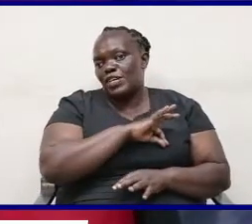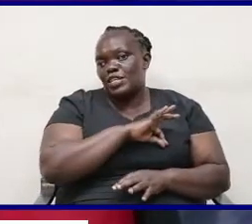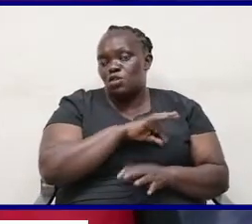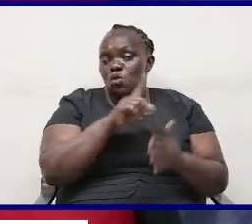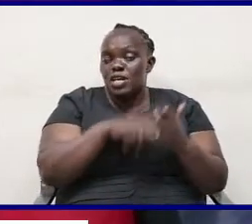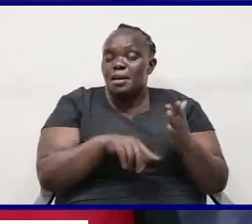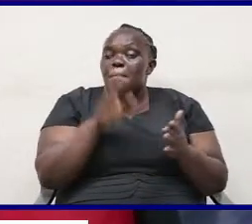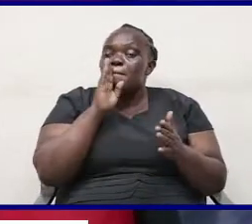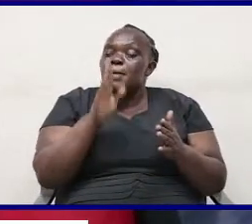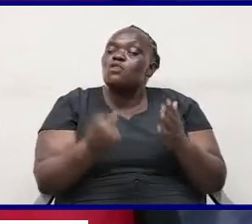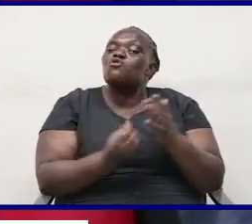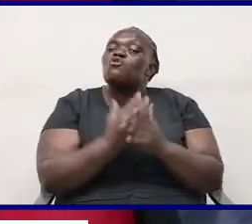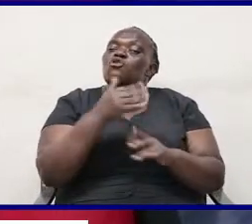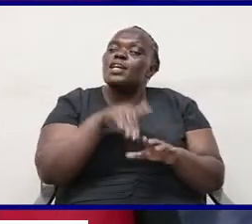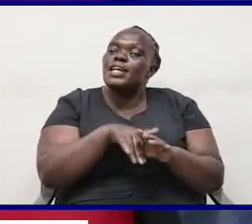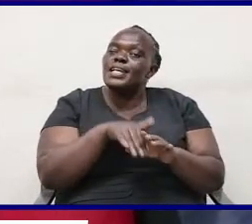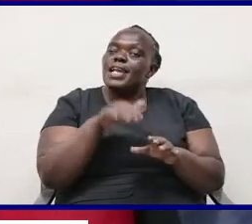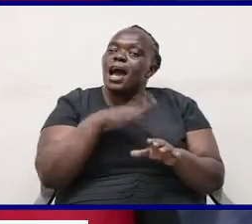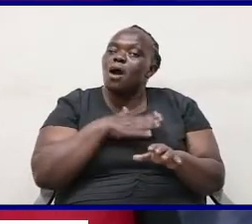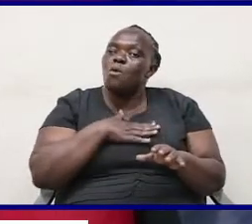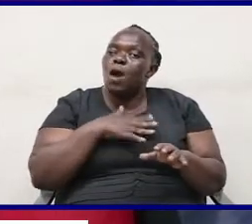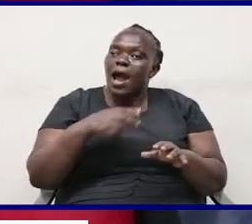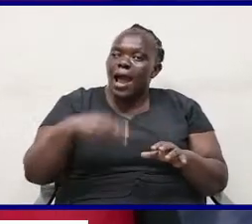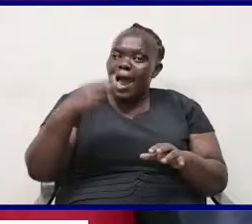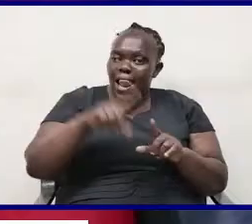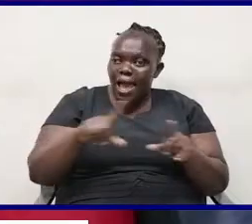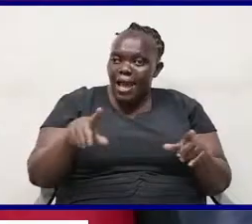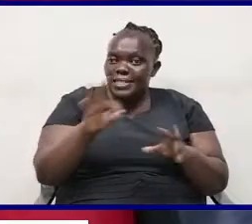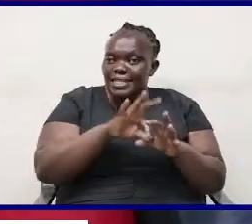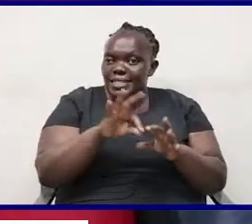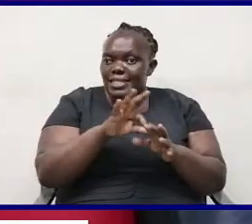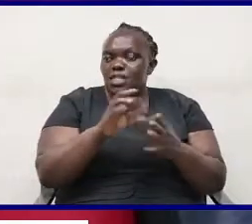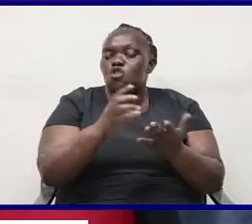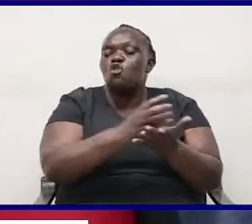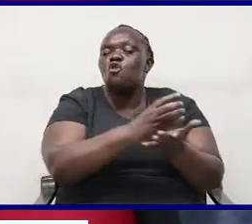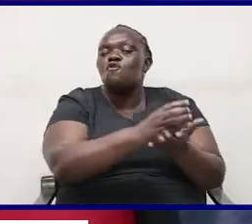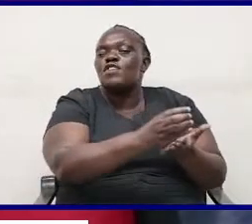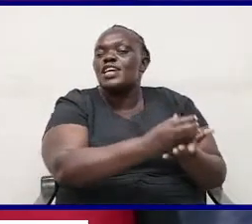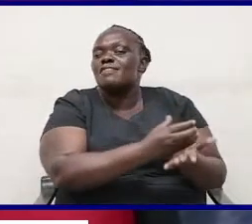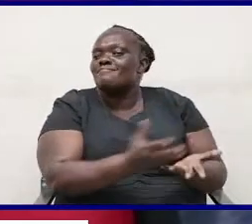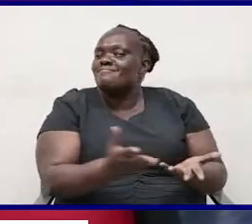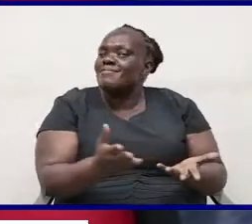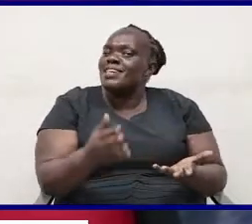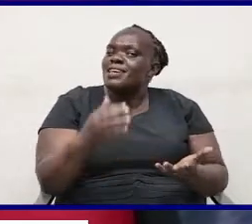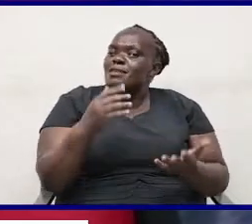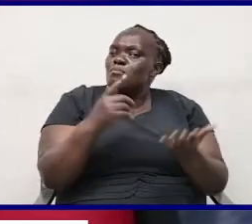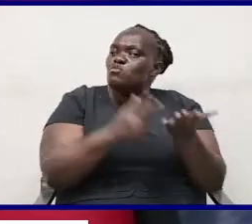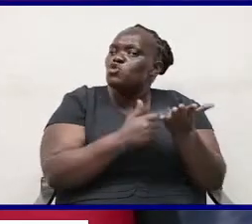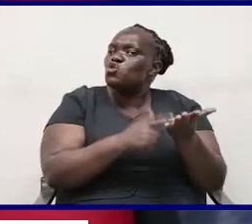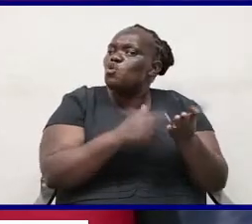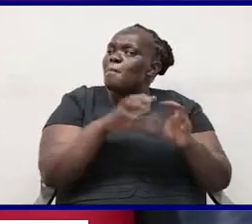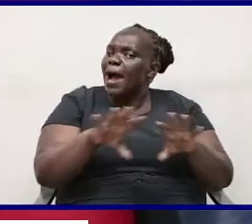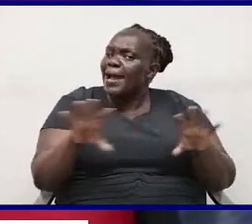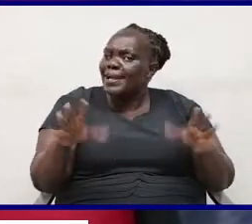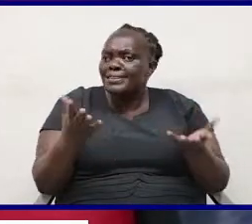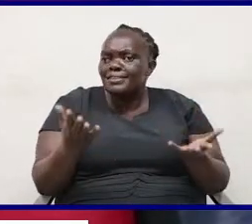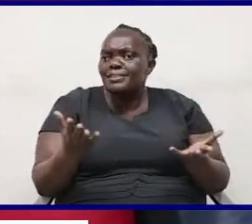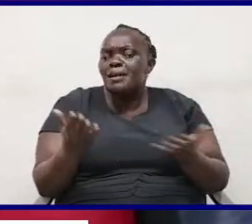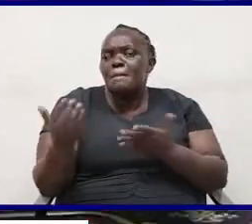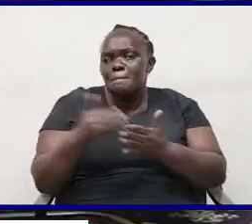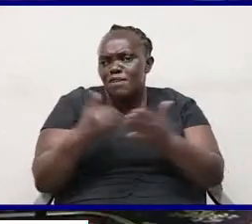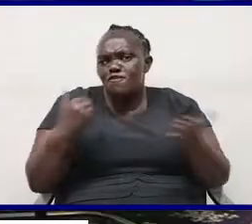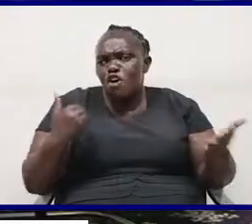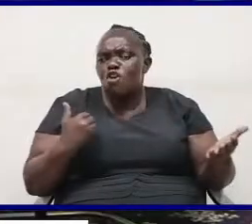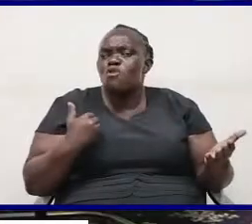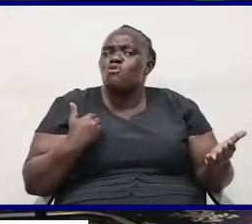whatever was being grown in our highlands, our tea, our coffee, was for the European market. So basically, we are like a